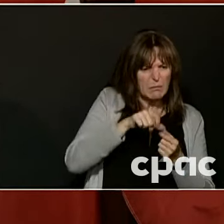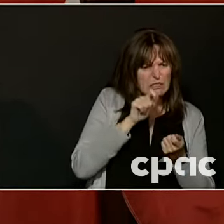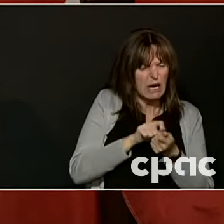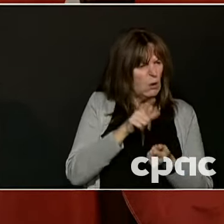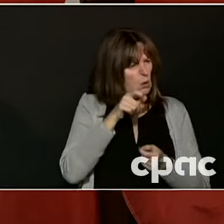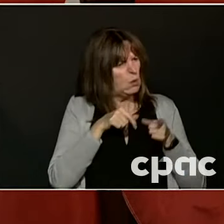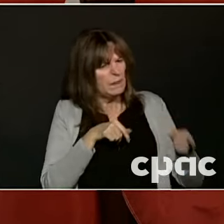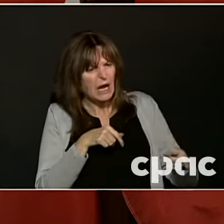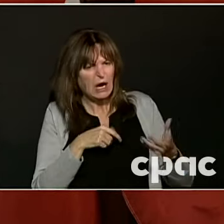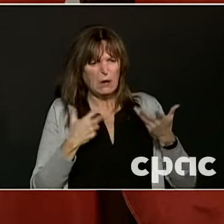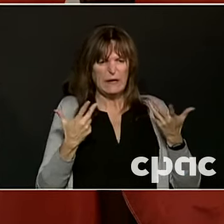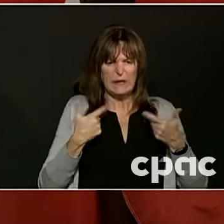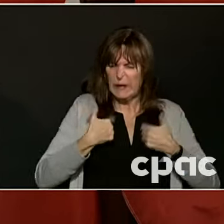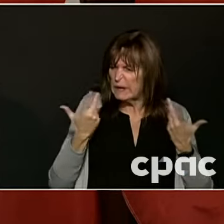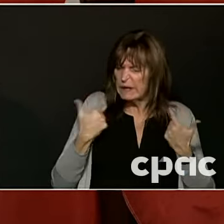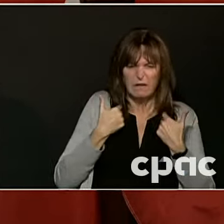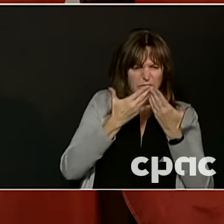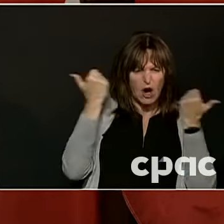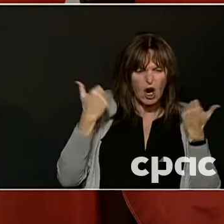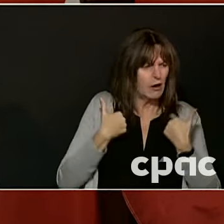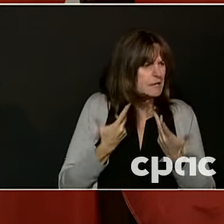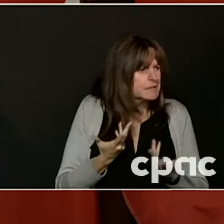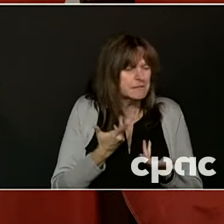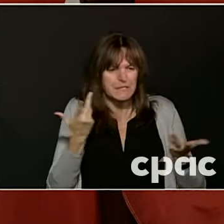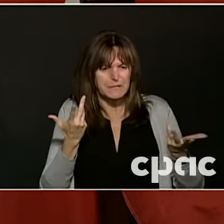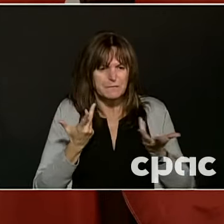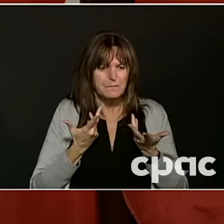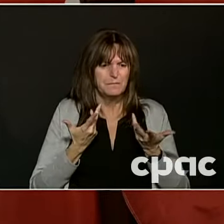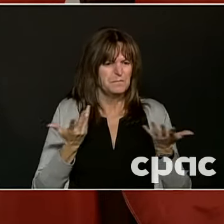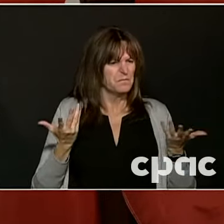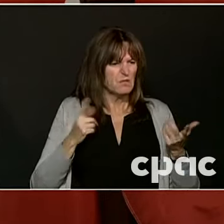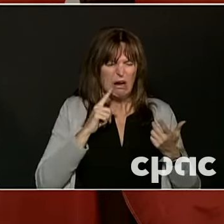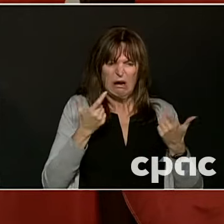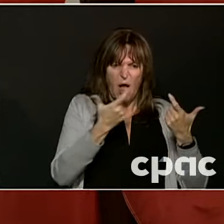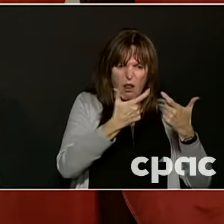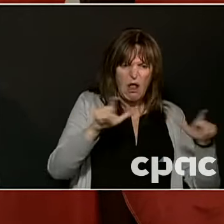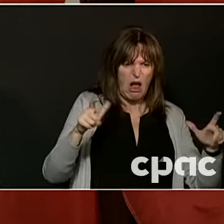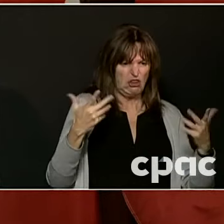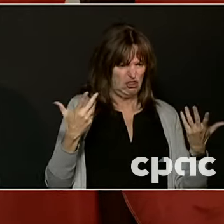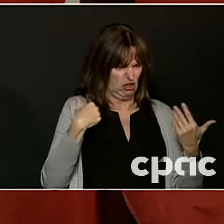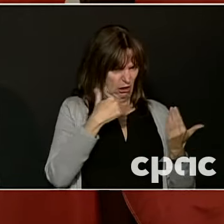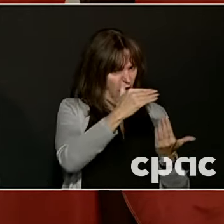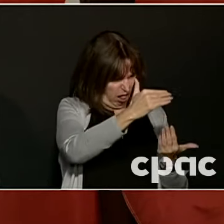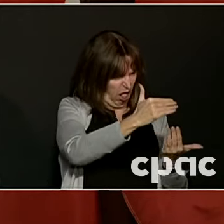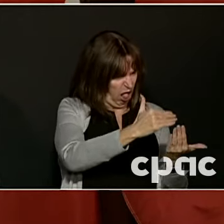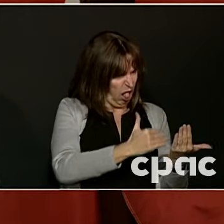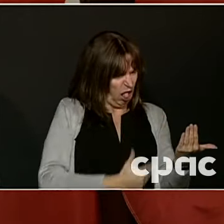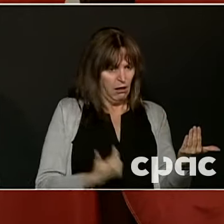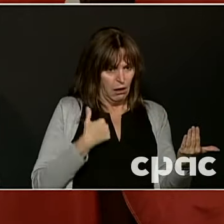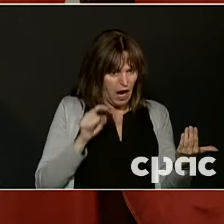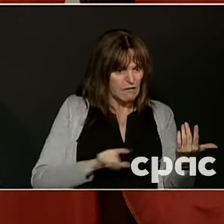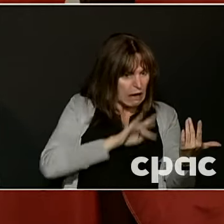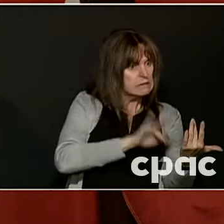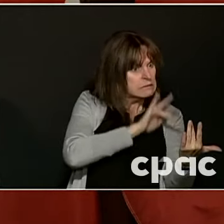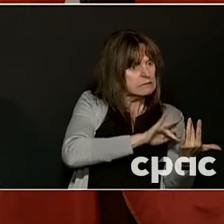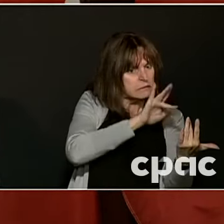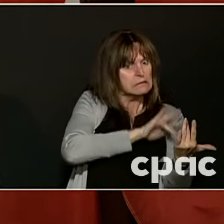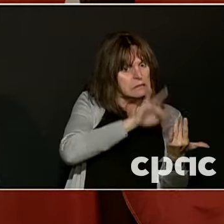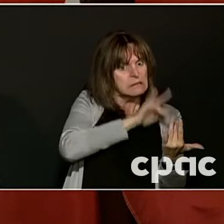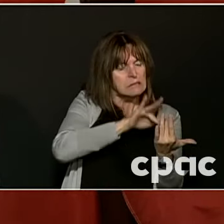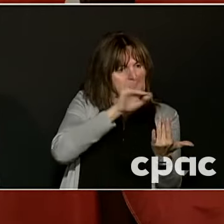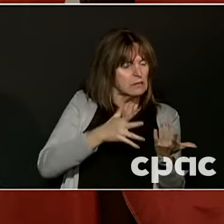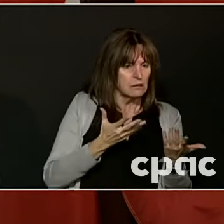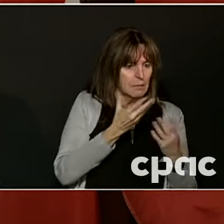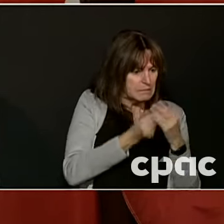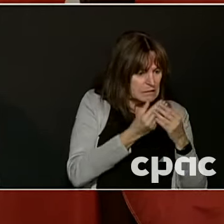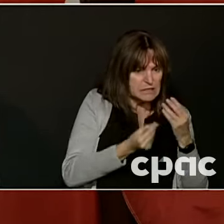number of contacts, and one that should not be occurring. And when that occurs, it makes case contact management very difficult, if